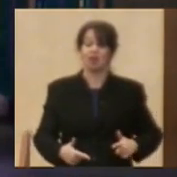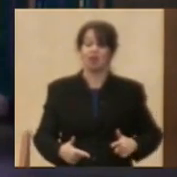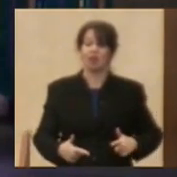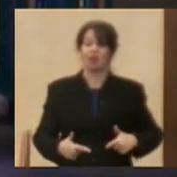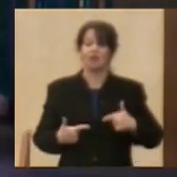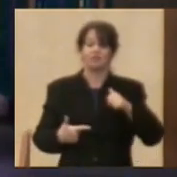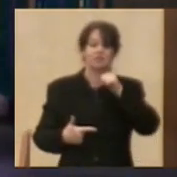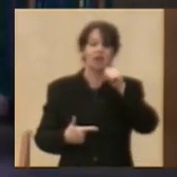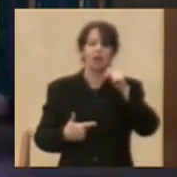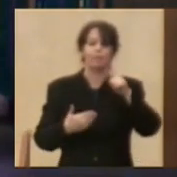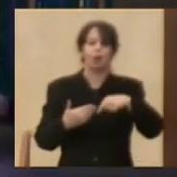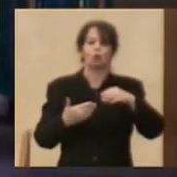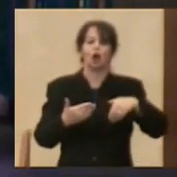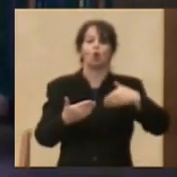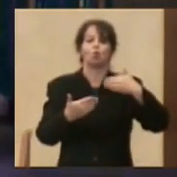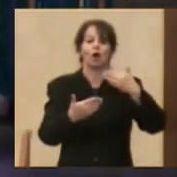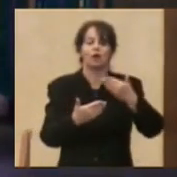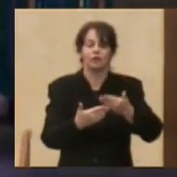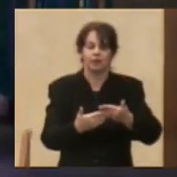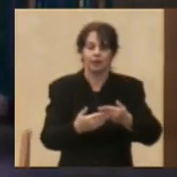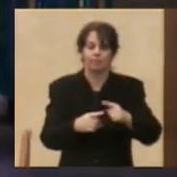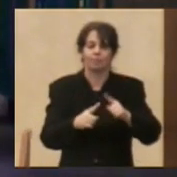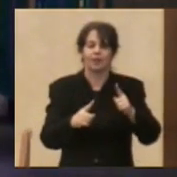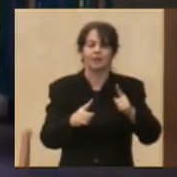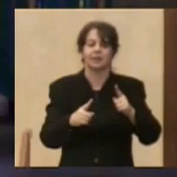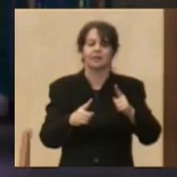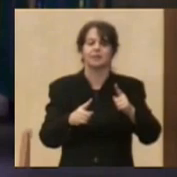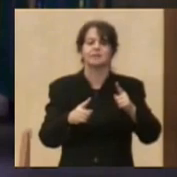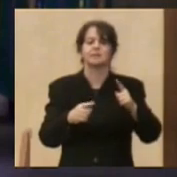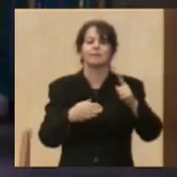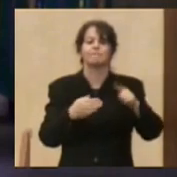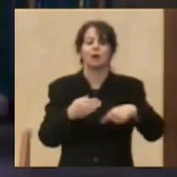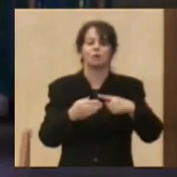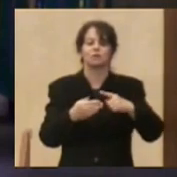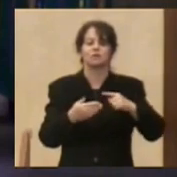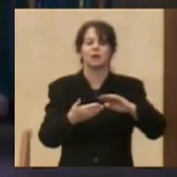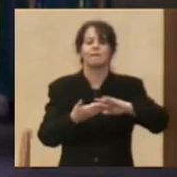arriving. It is about becoming.